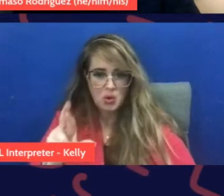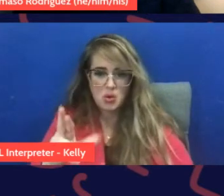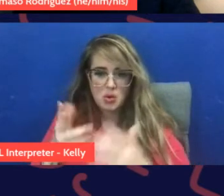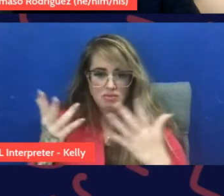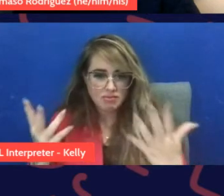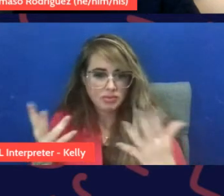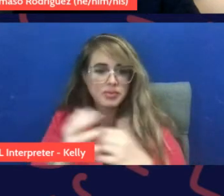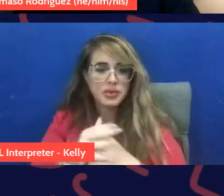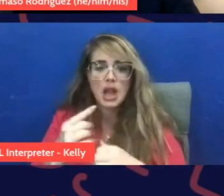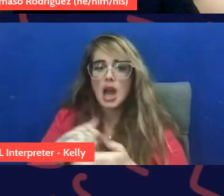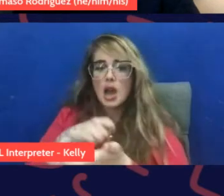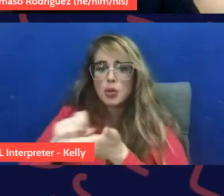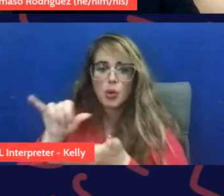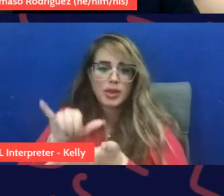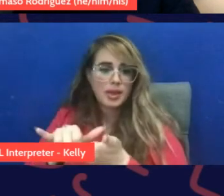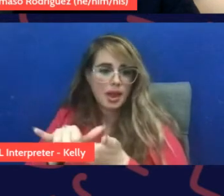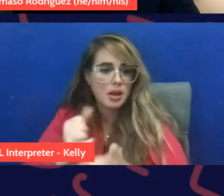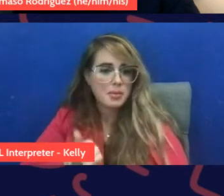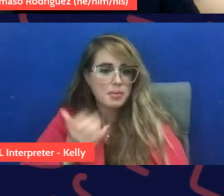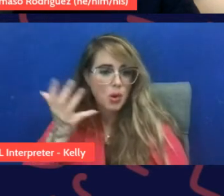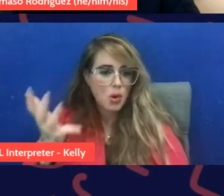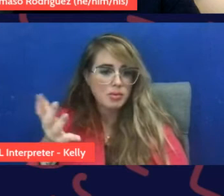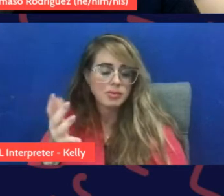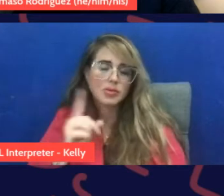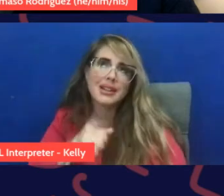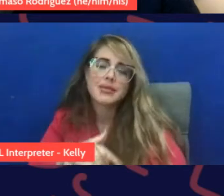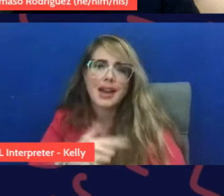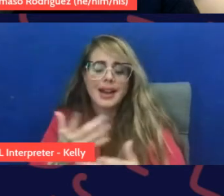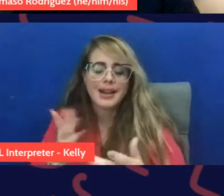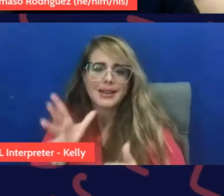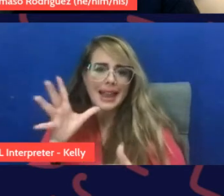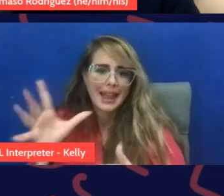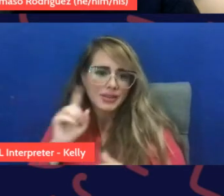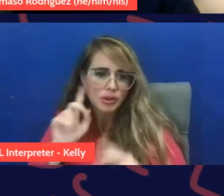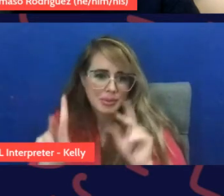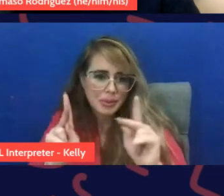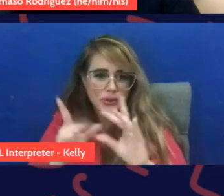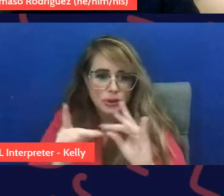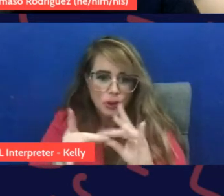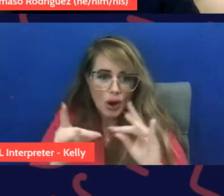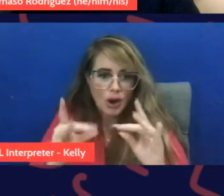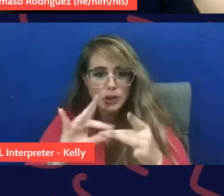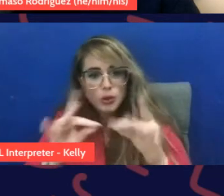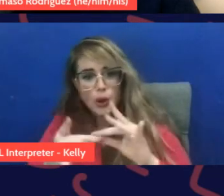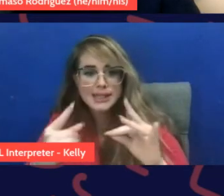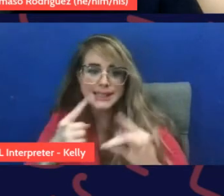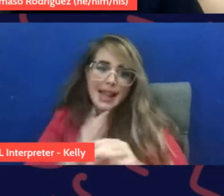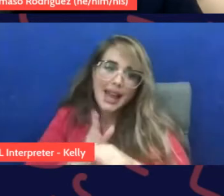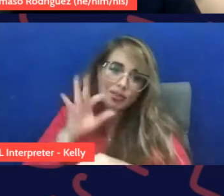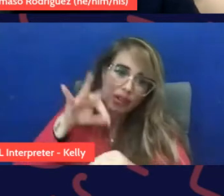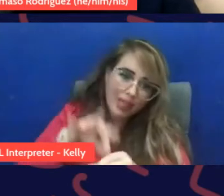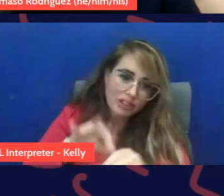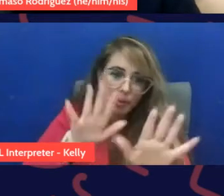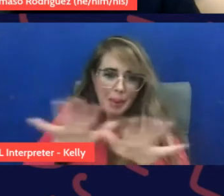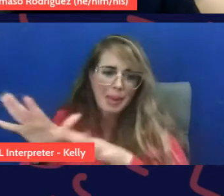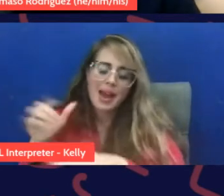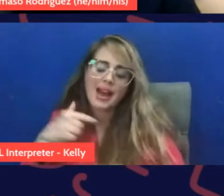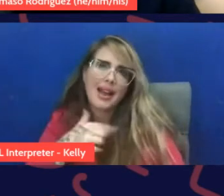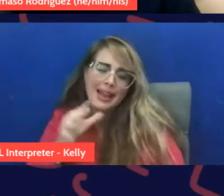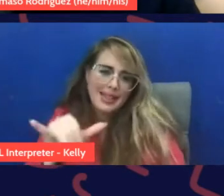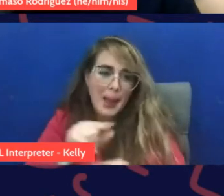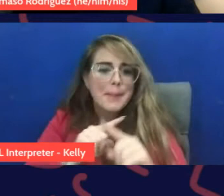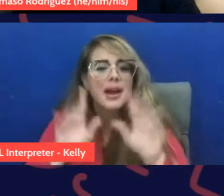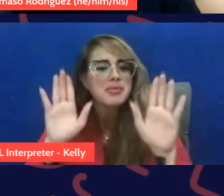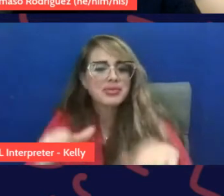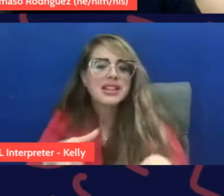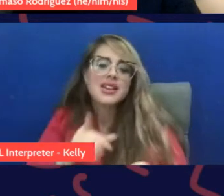And I wrote the piece, and I hate when people start stories with like after the election, but not long after